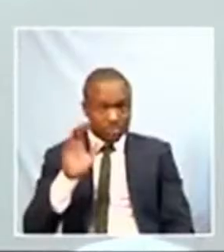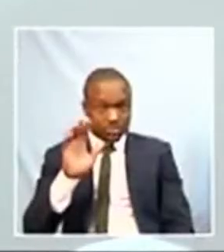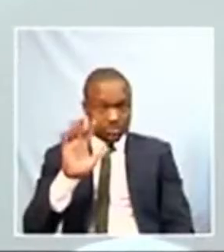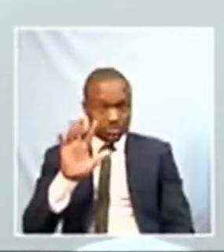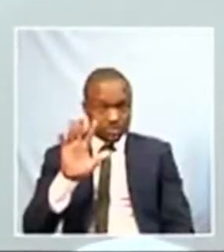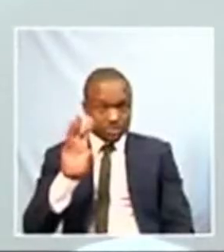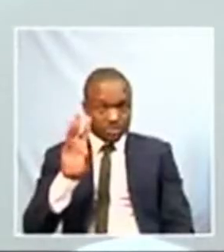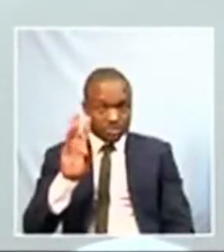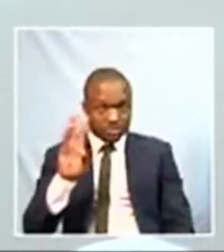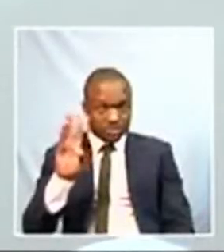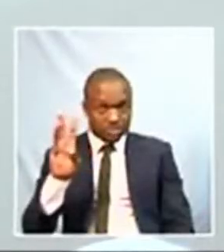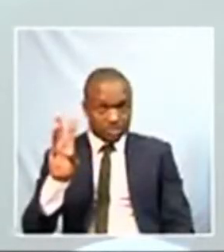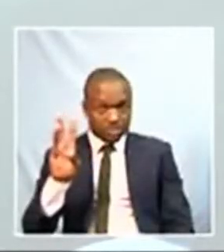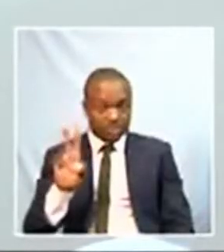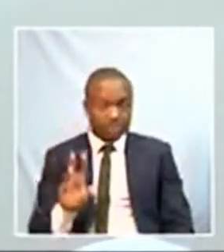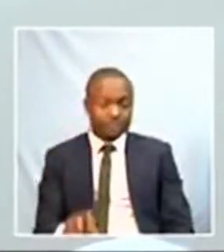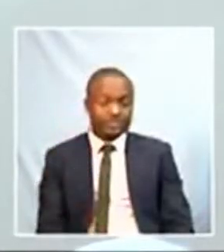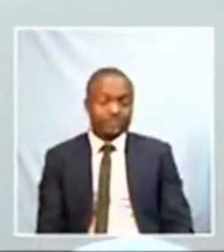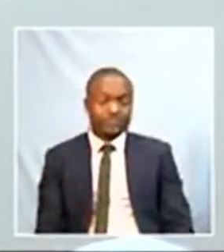48,030,566.